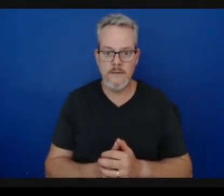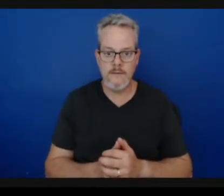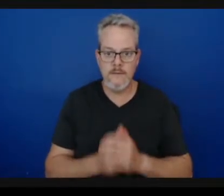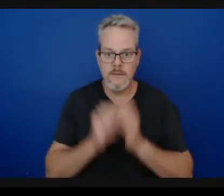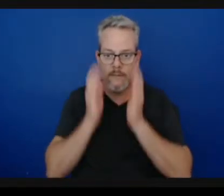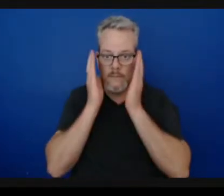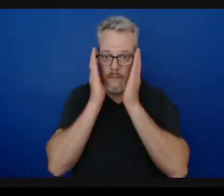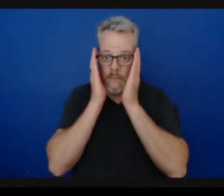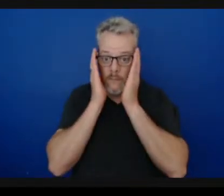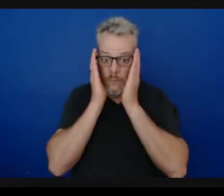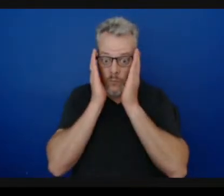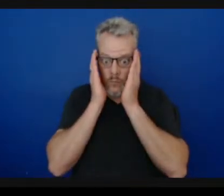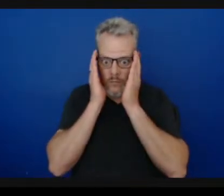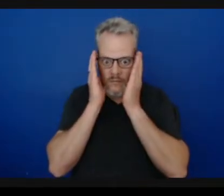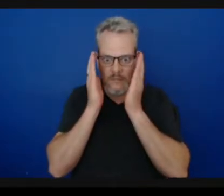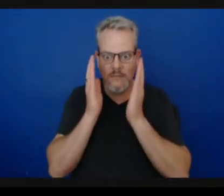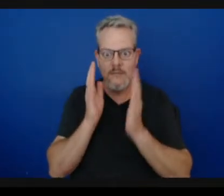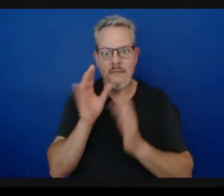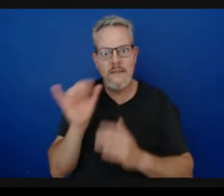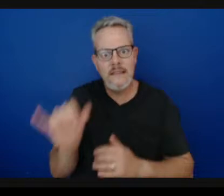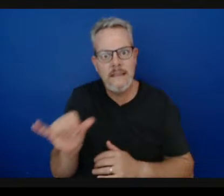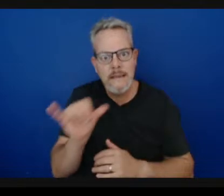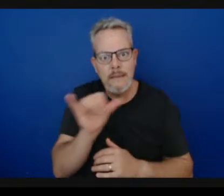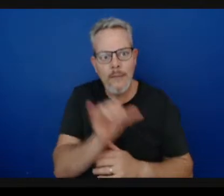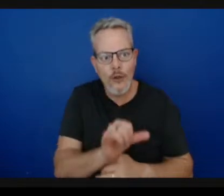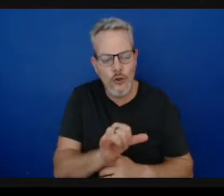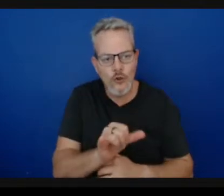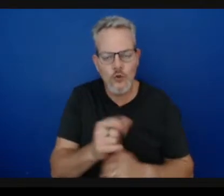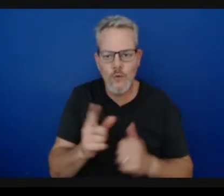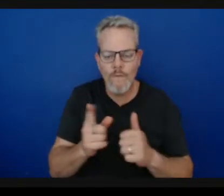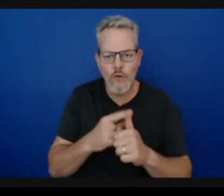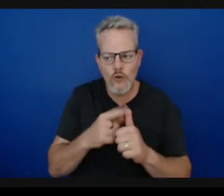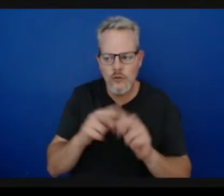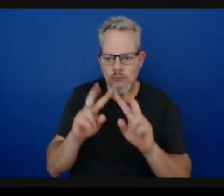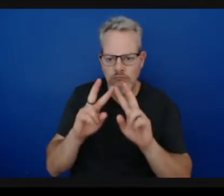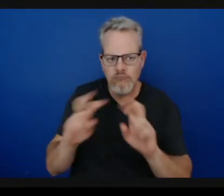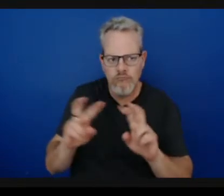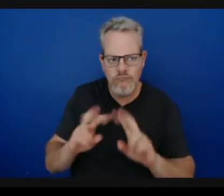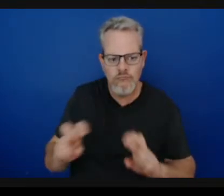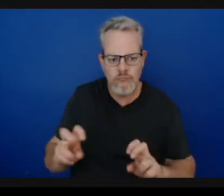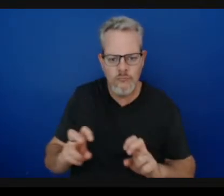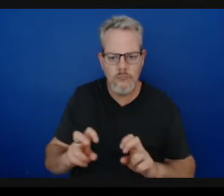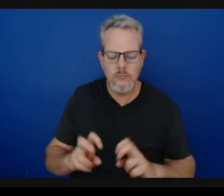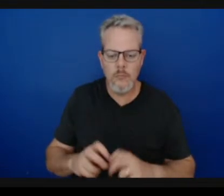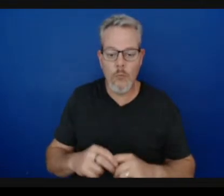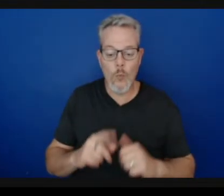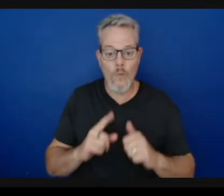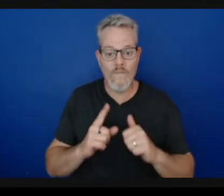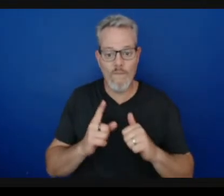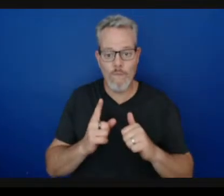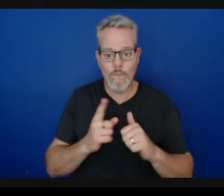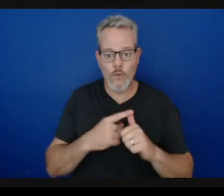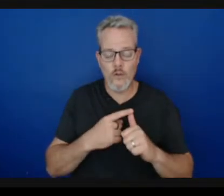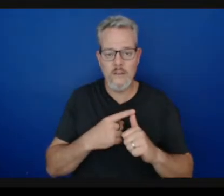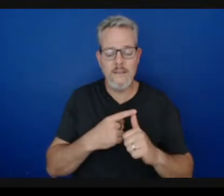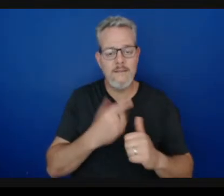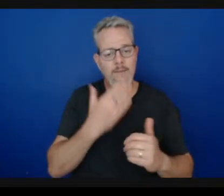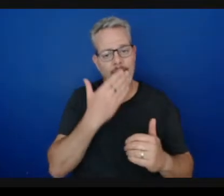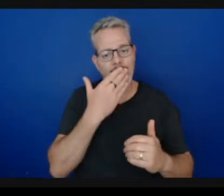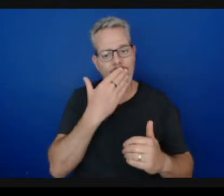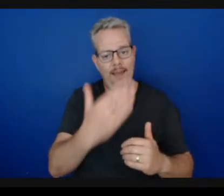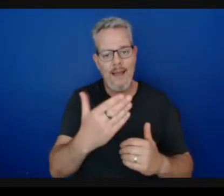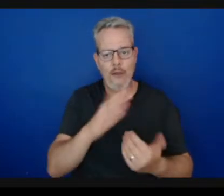Similar, very similar pinch points. And let's get into it a little bit first. What I thought I would do first is just give credit to the Center for the Study of